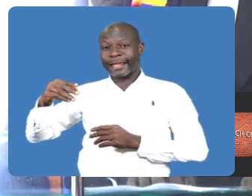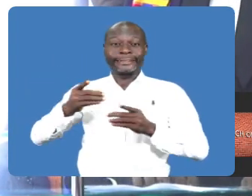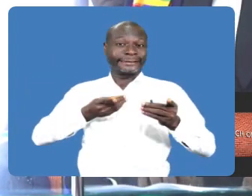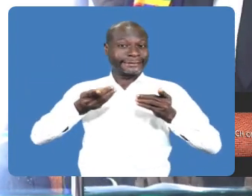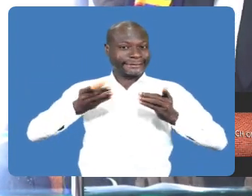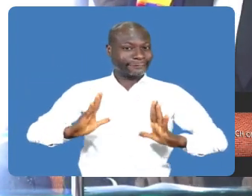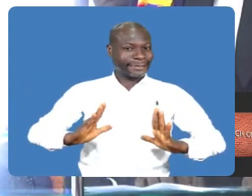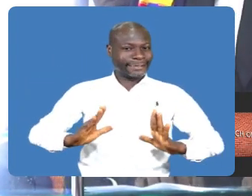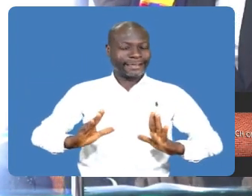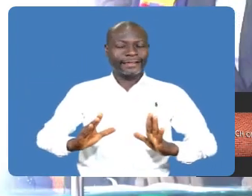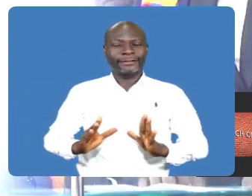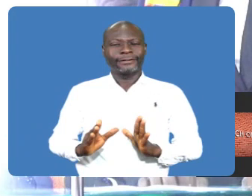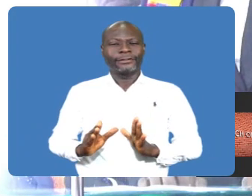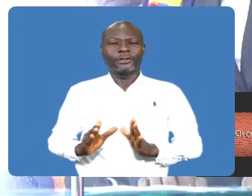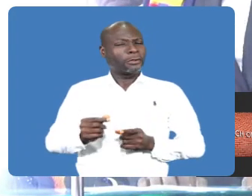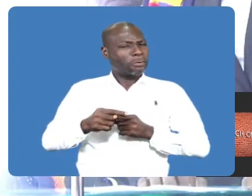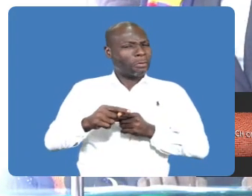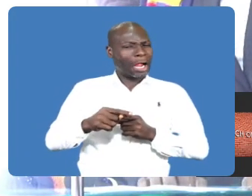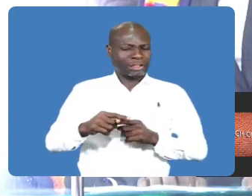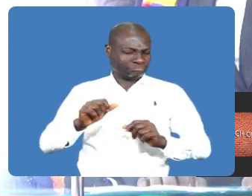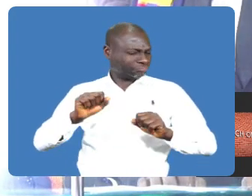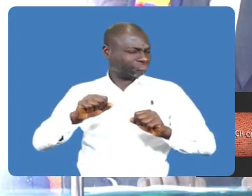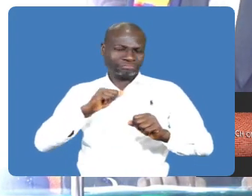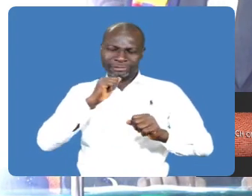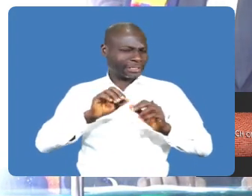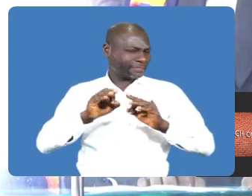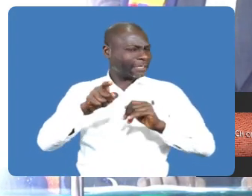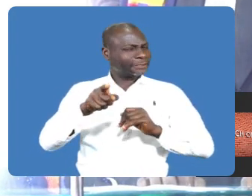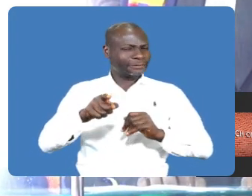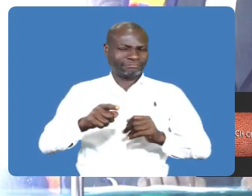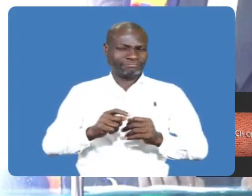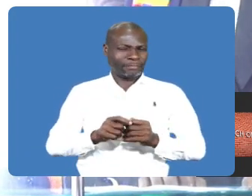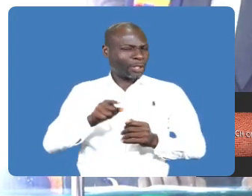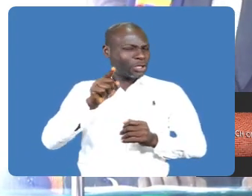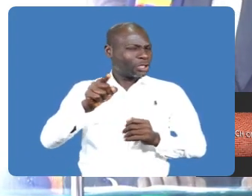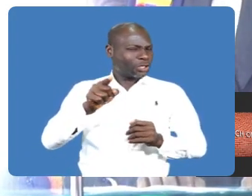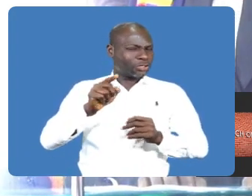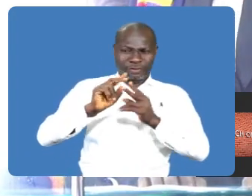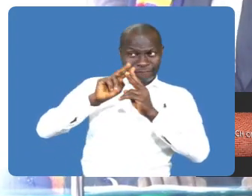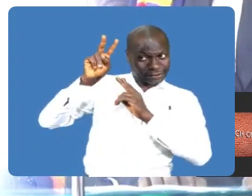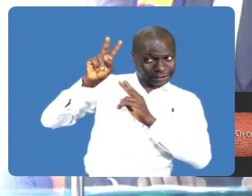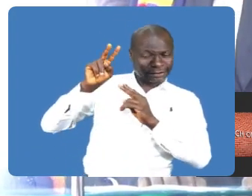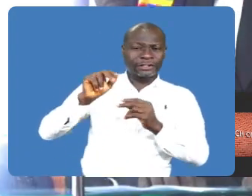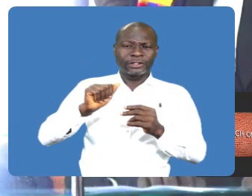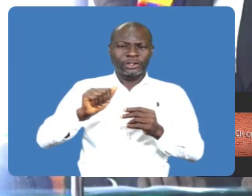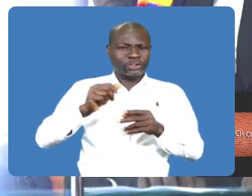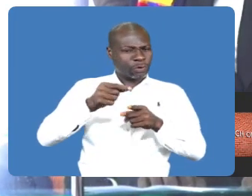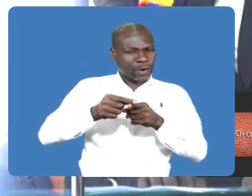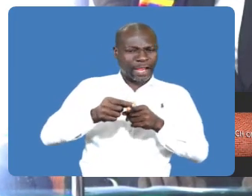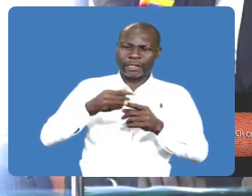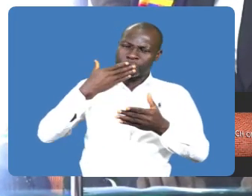college. Sir, words cannot be used to appreciate you enough. Your vision,